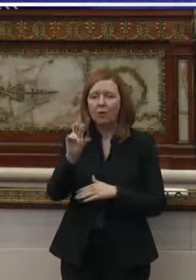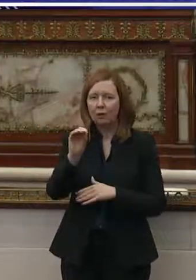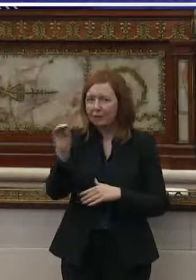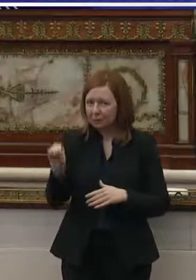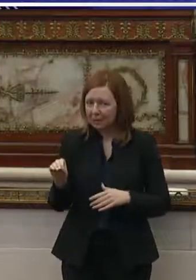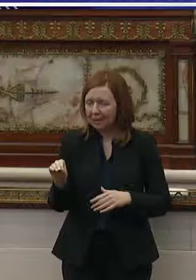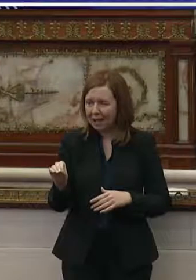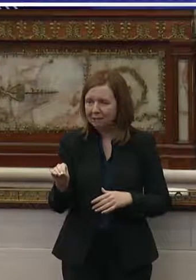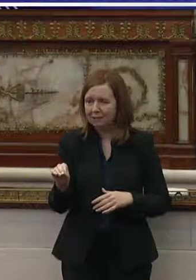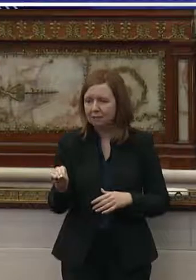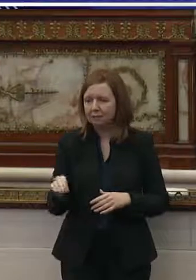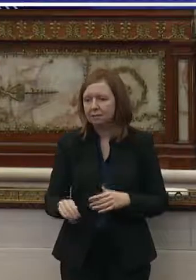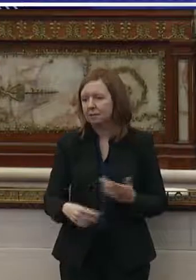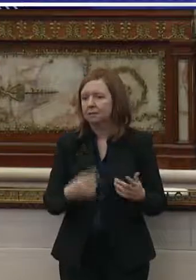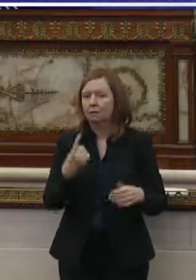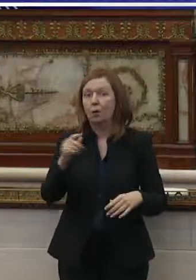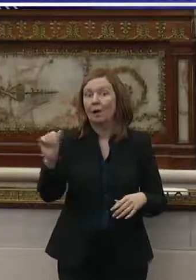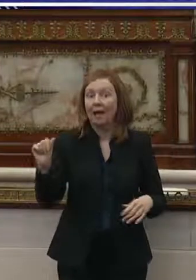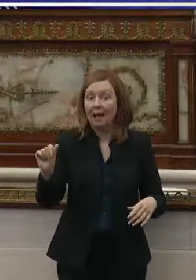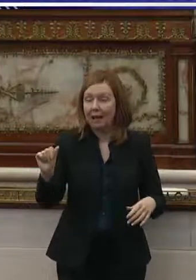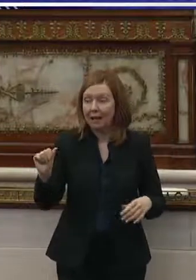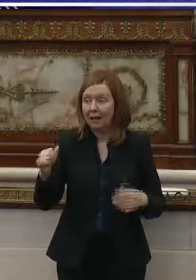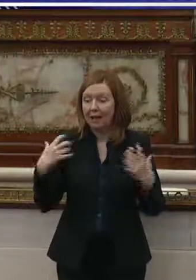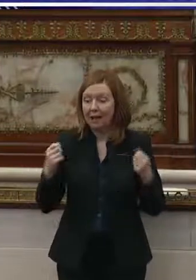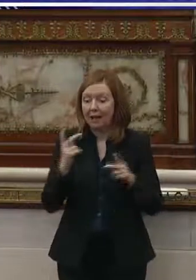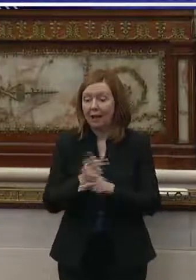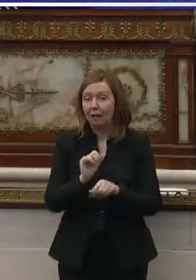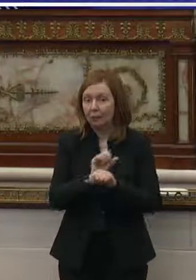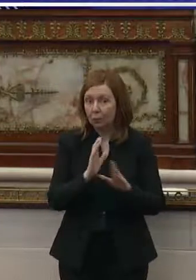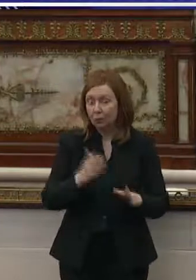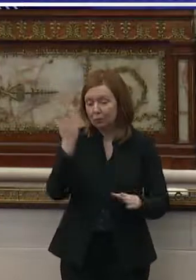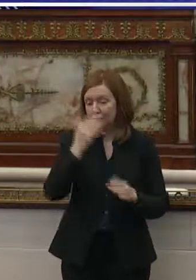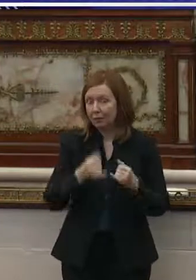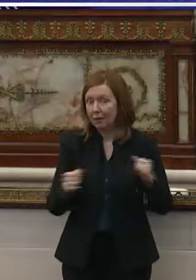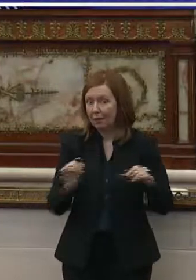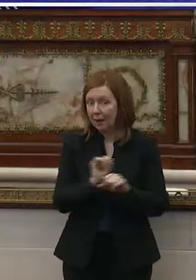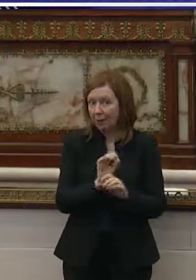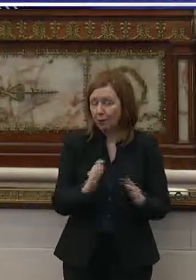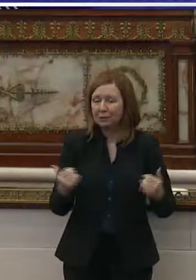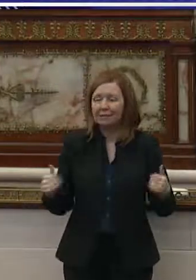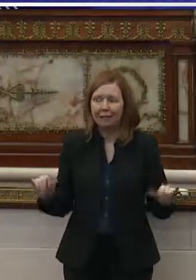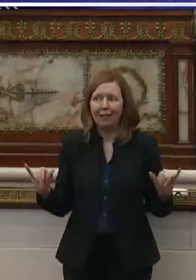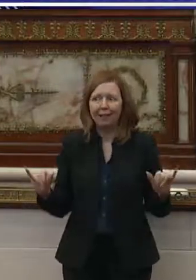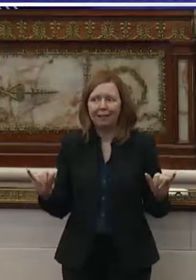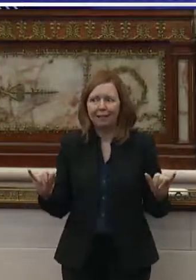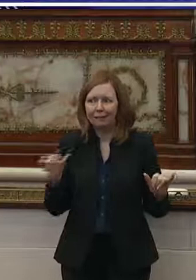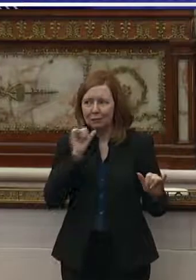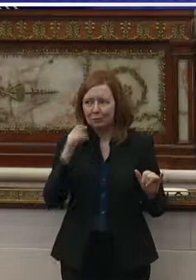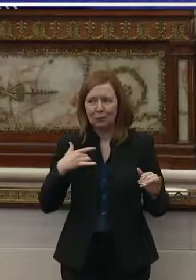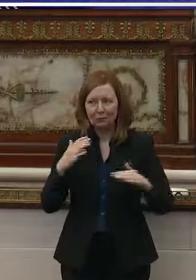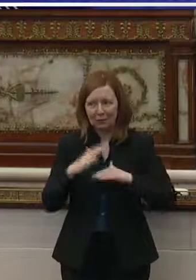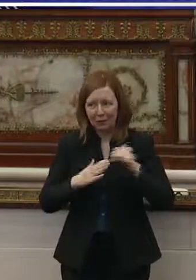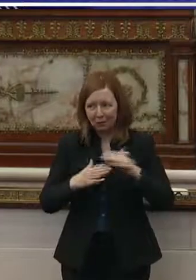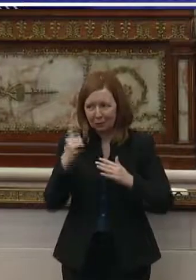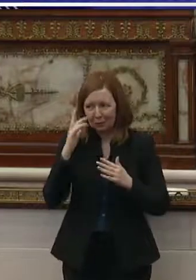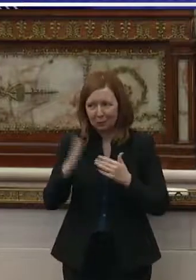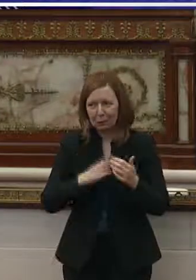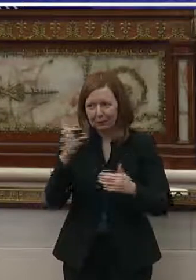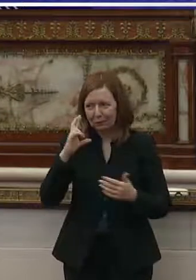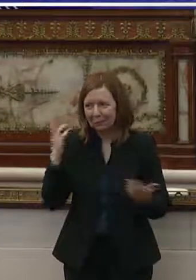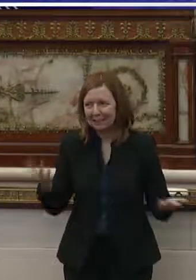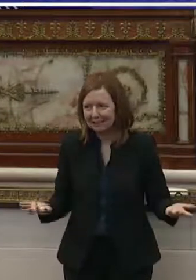of even 1A healthcare workers, frontline workers, still don't feel comfortable for whatever